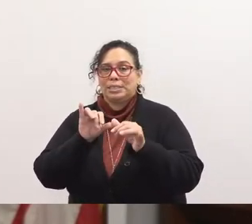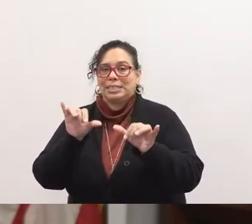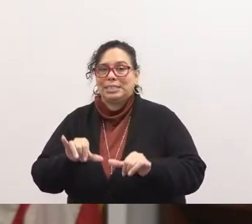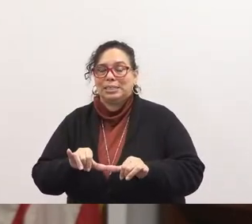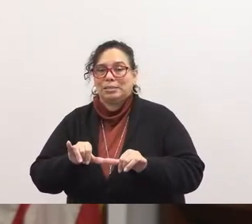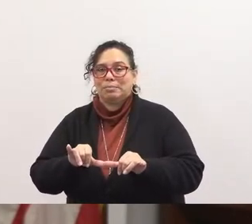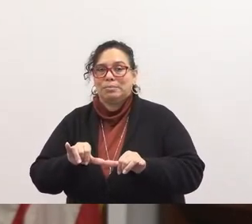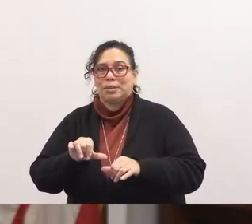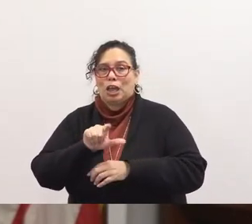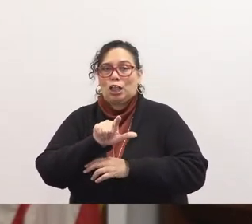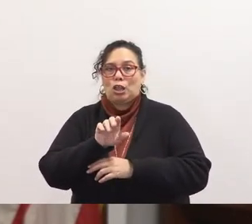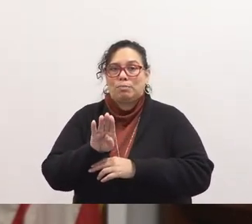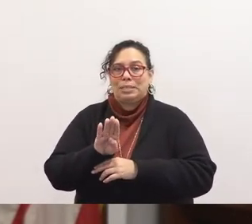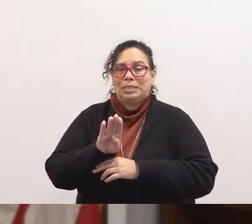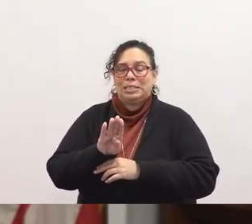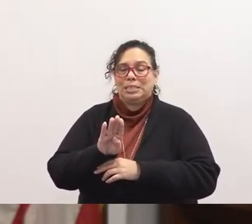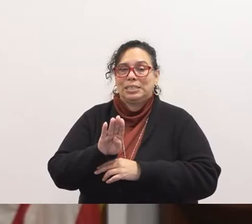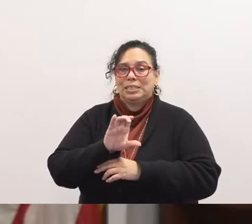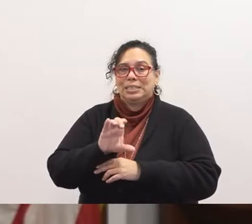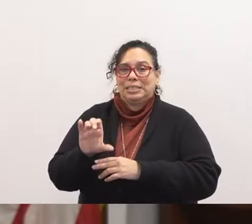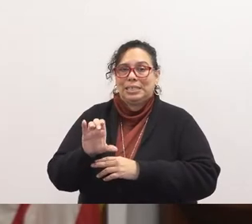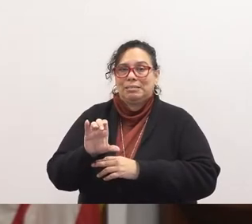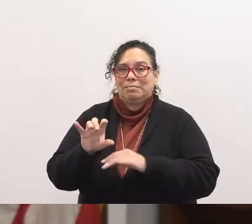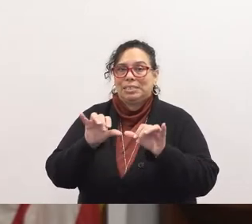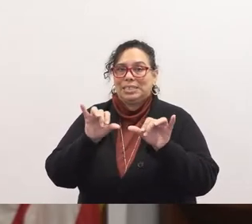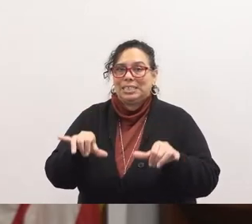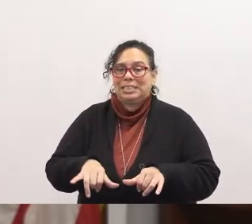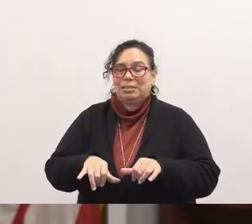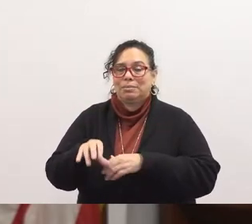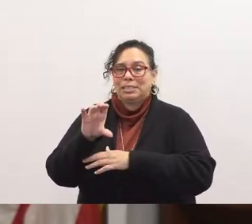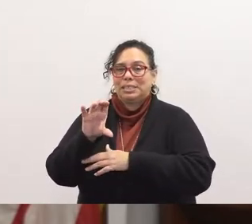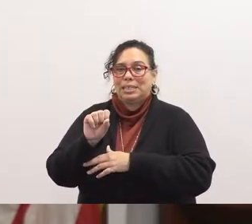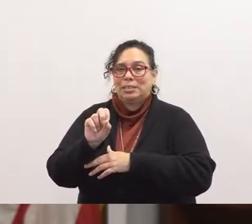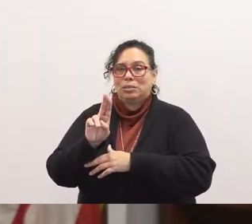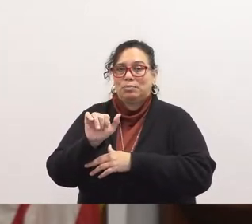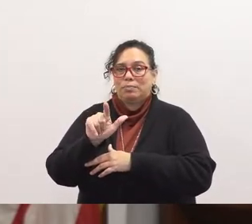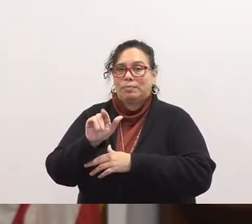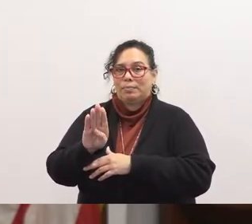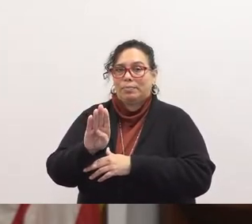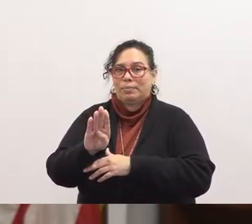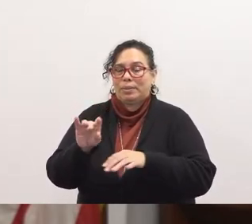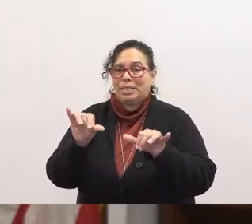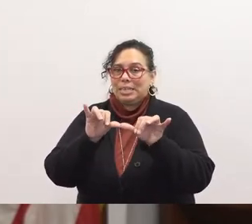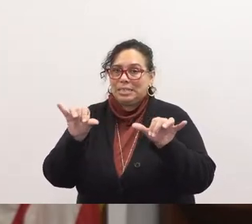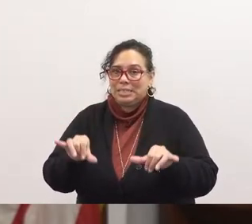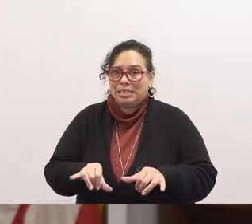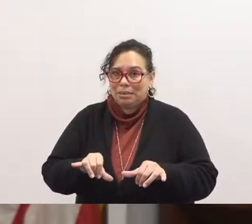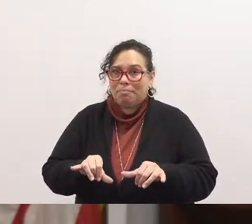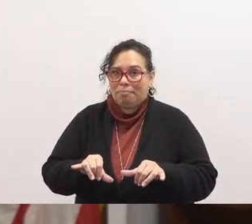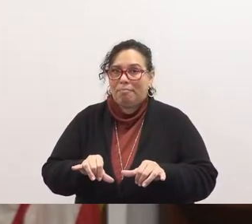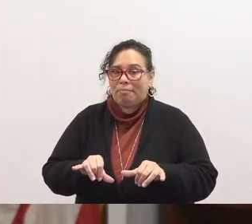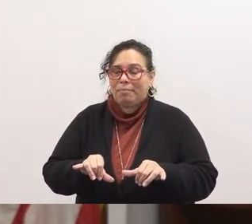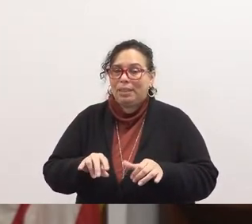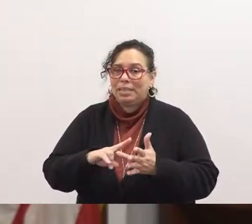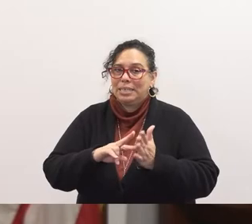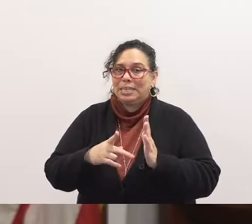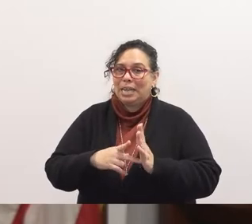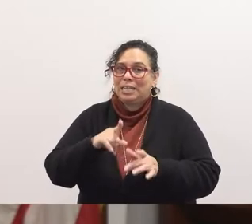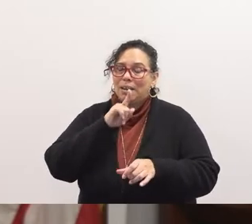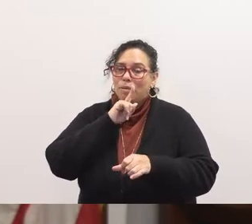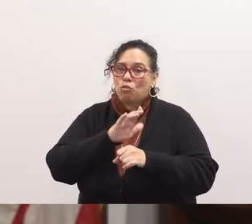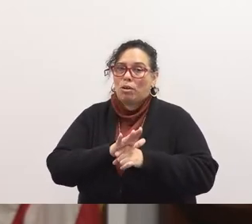Beach City college system, and our Cal State Long Beach system around the intent of a